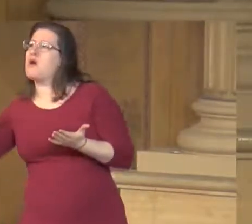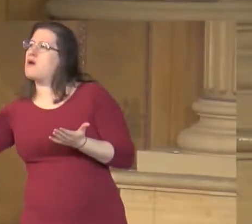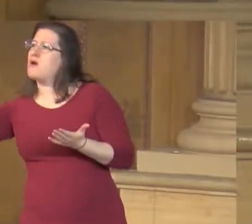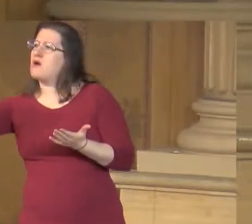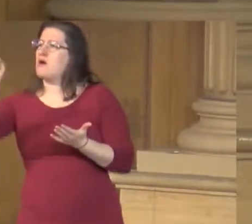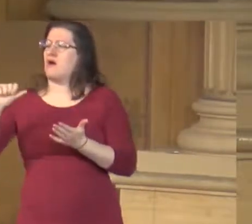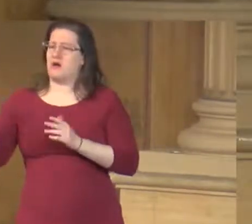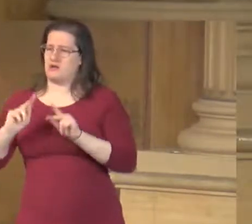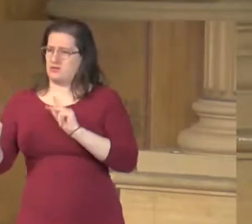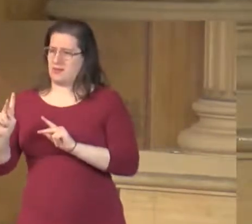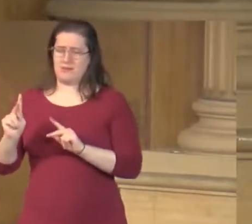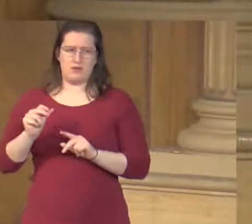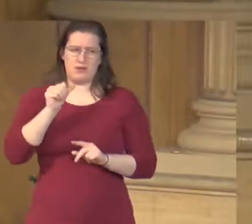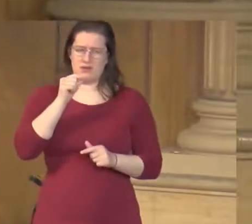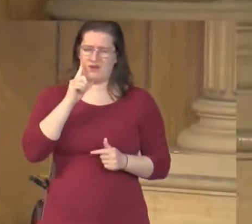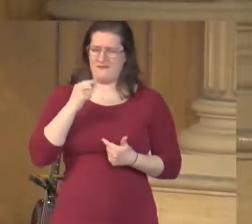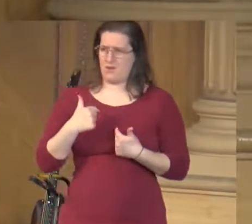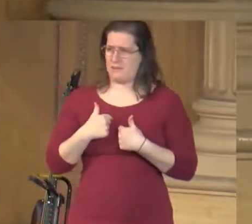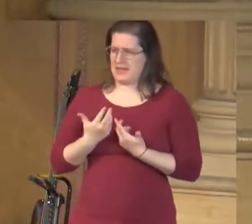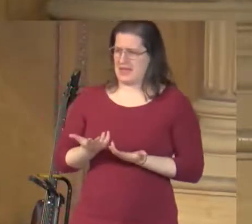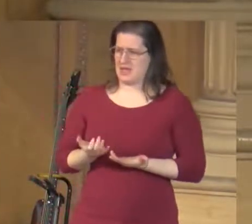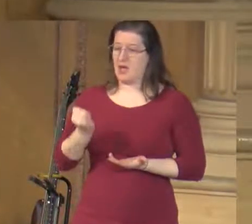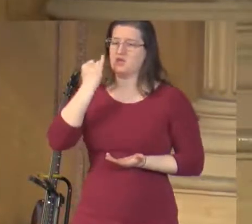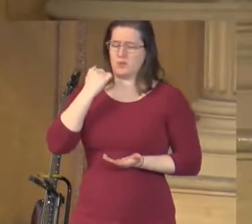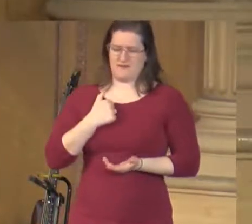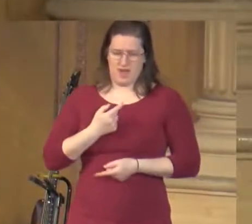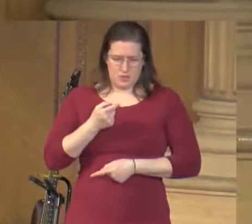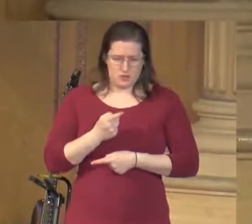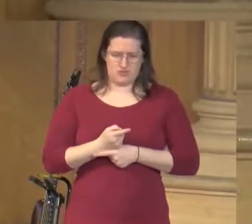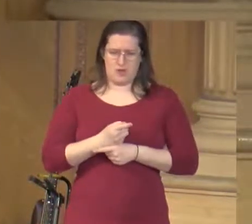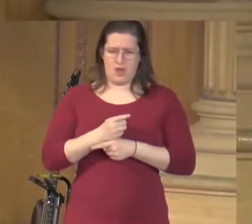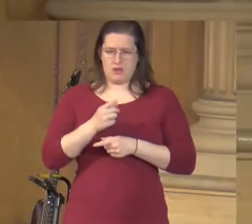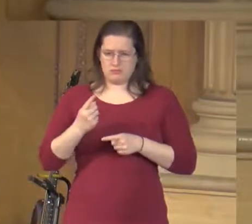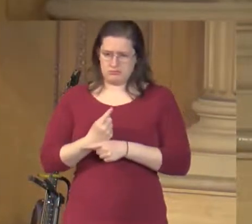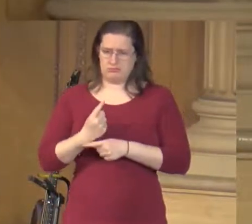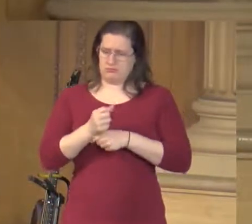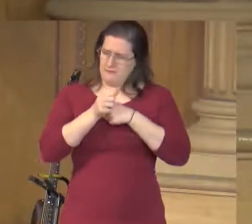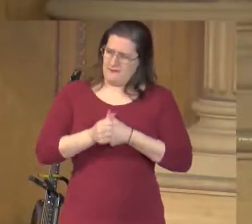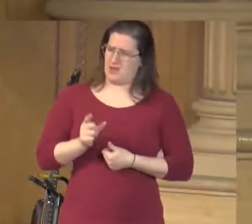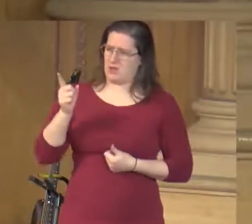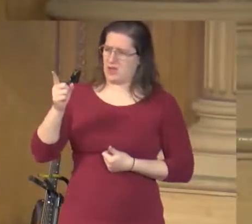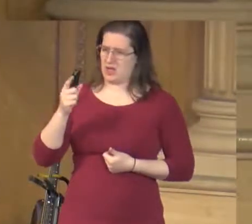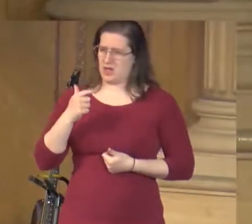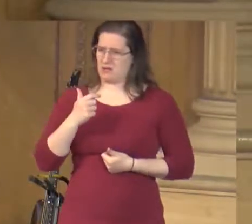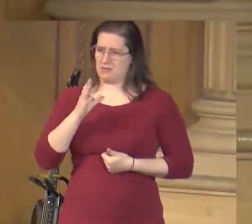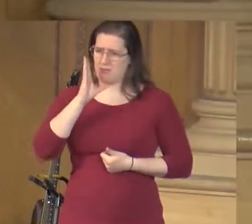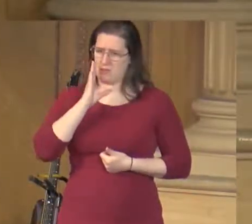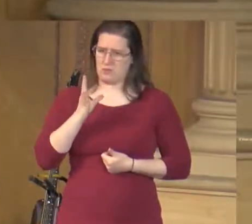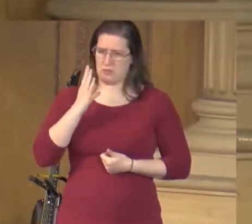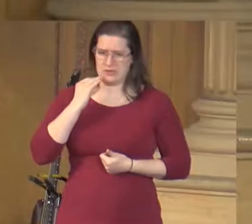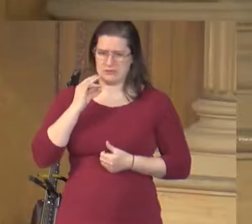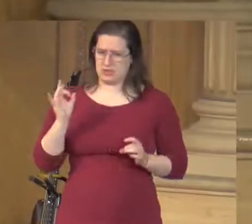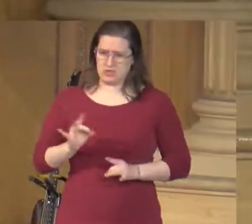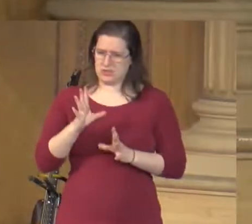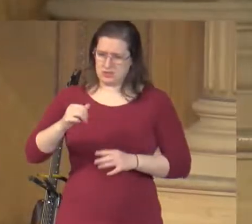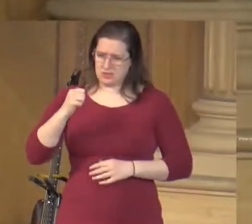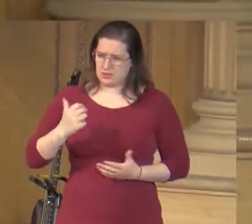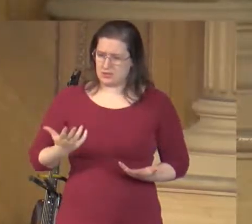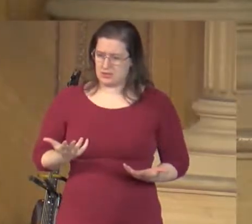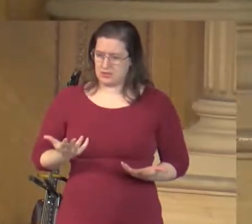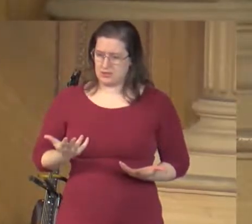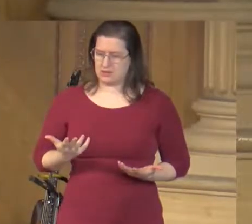It's not supposed to go badly for me if I try to do good. And so I'm surprised at the fiery trials that come my way.